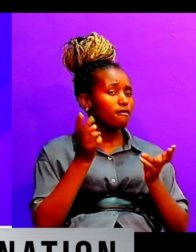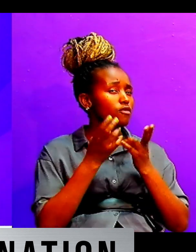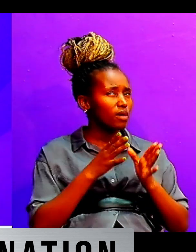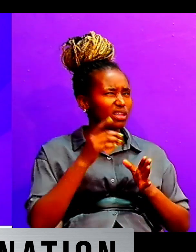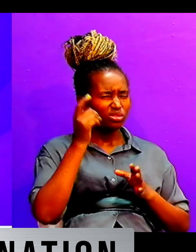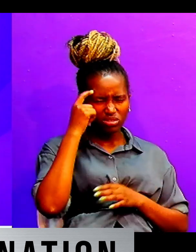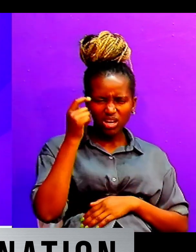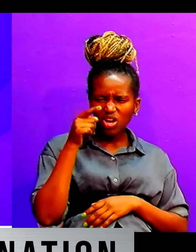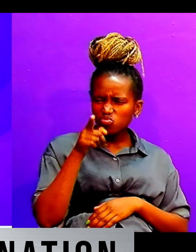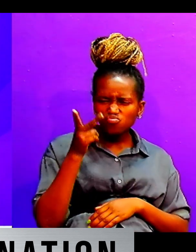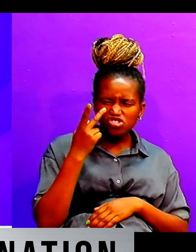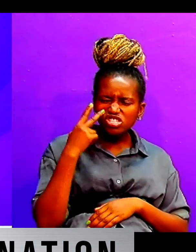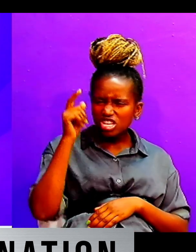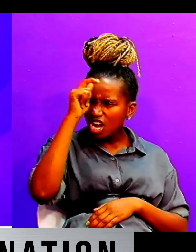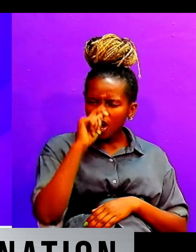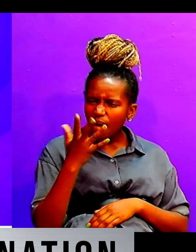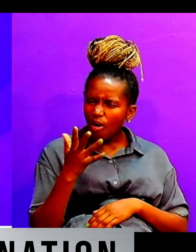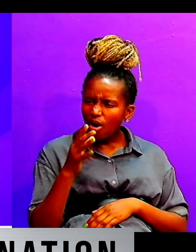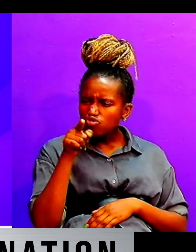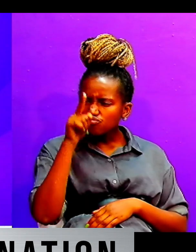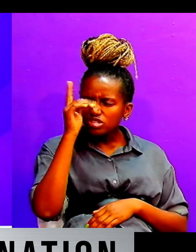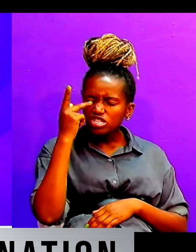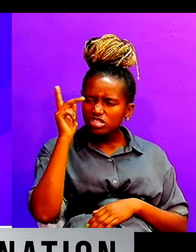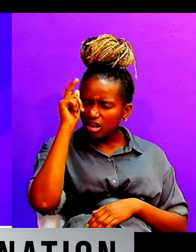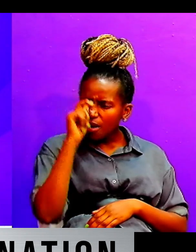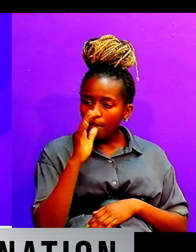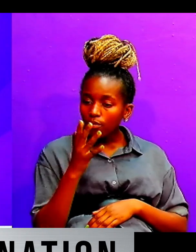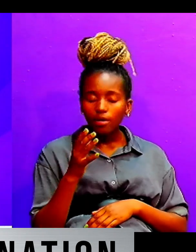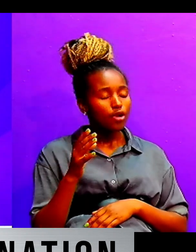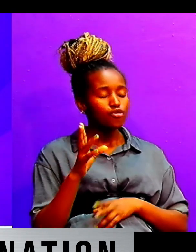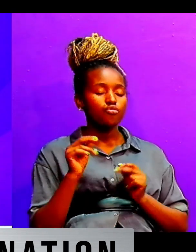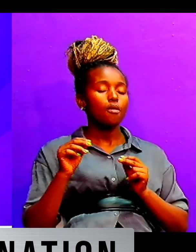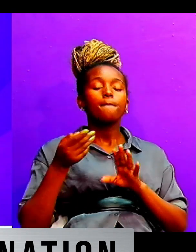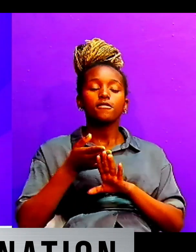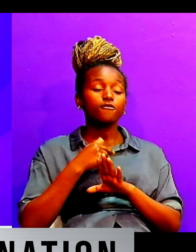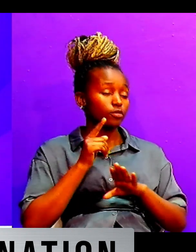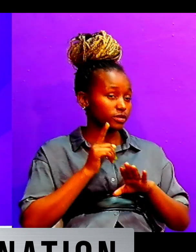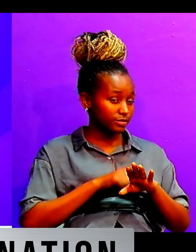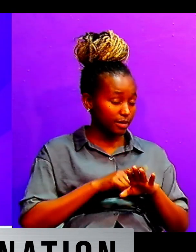before we started. Yes. Now, you've spoken about qualifying